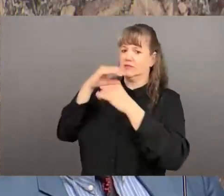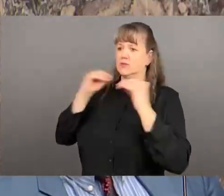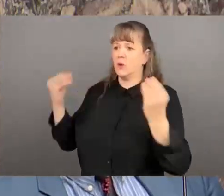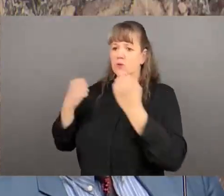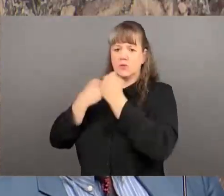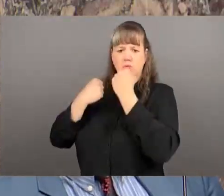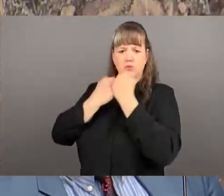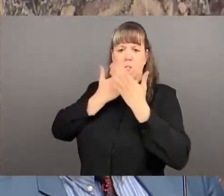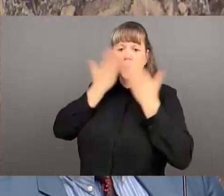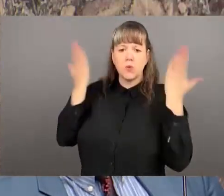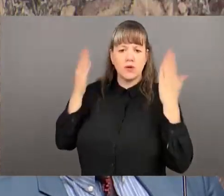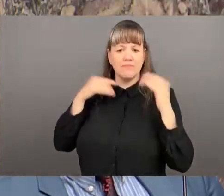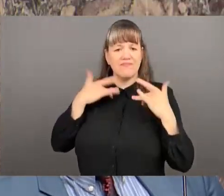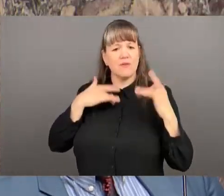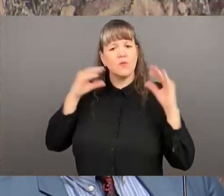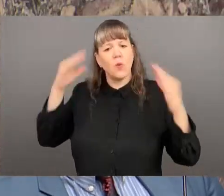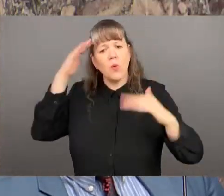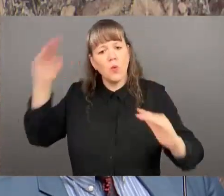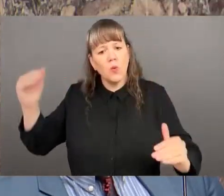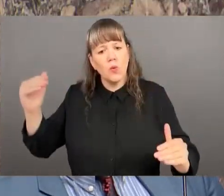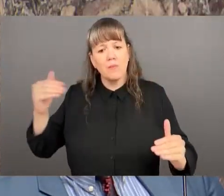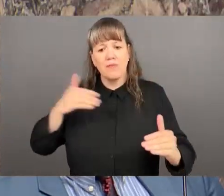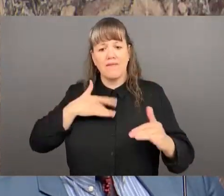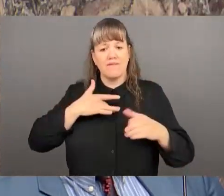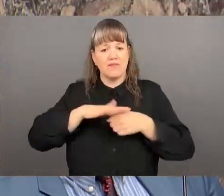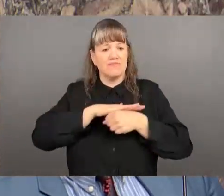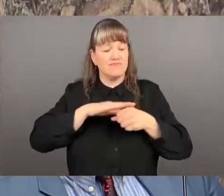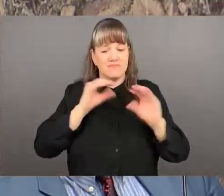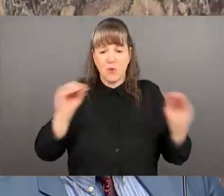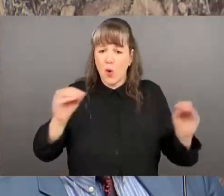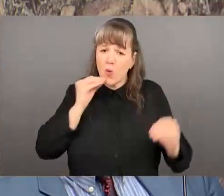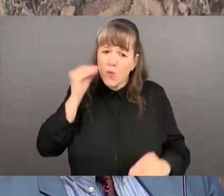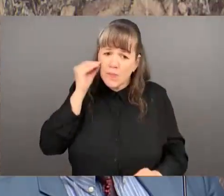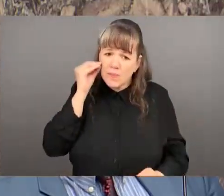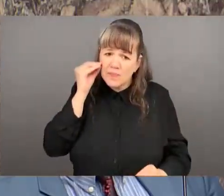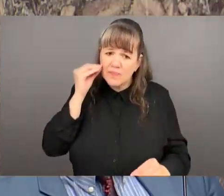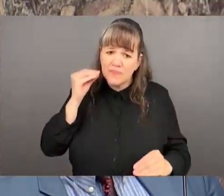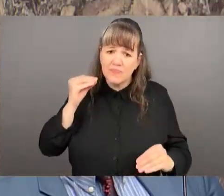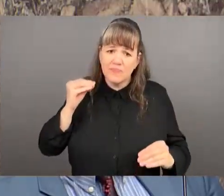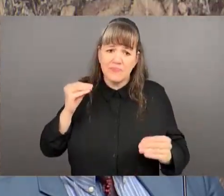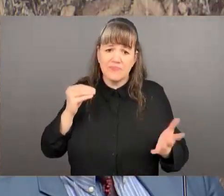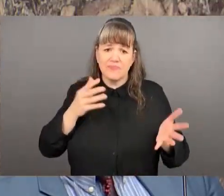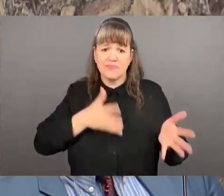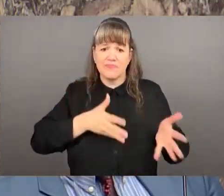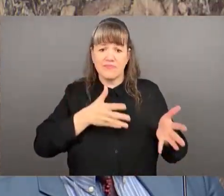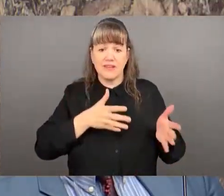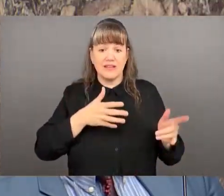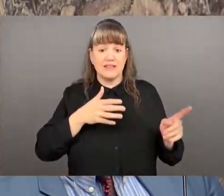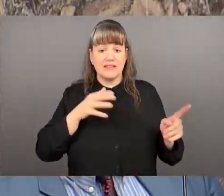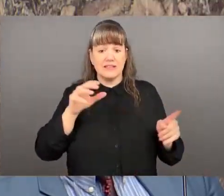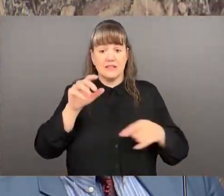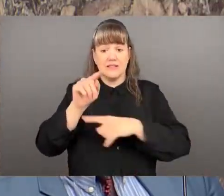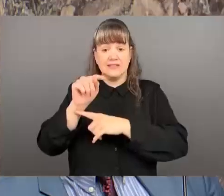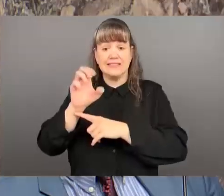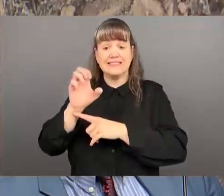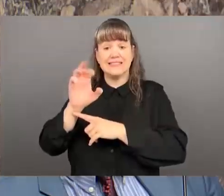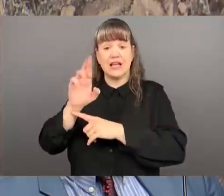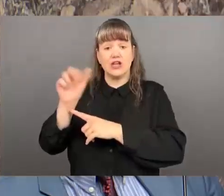in the margins. In Terrace, 1 in every 84 people is homeless. Let that sink